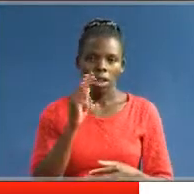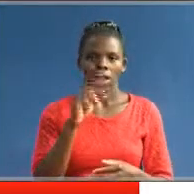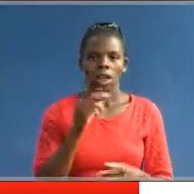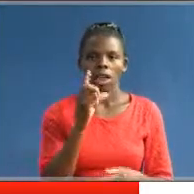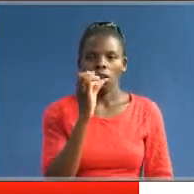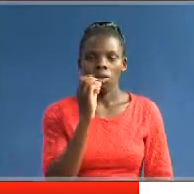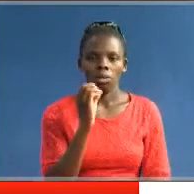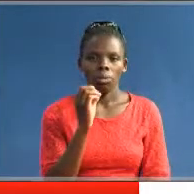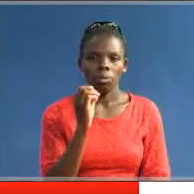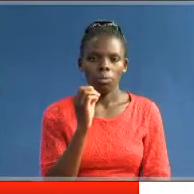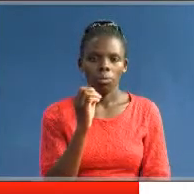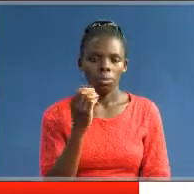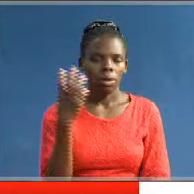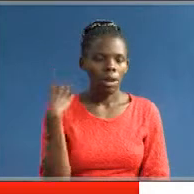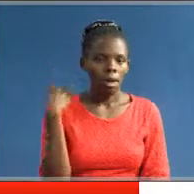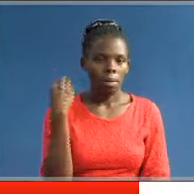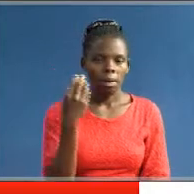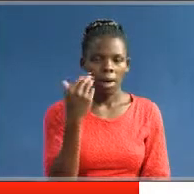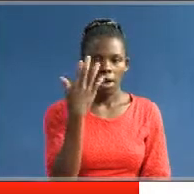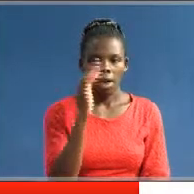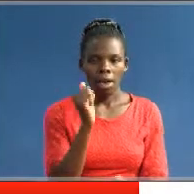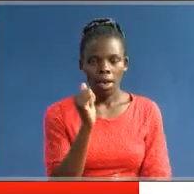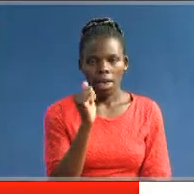Ali, PIN number